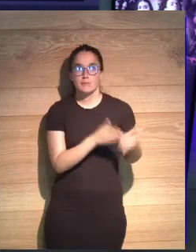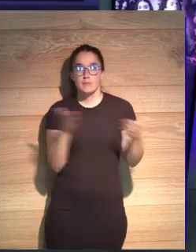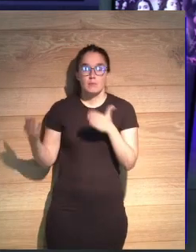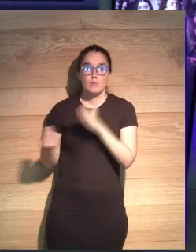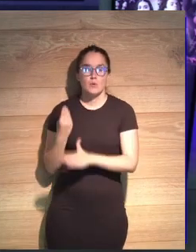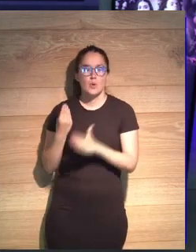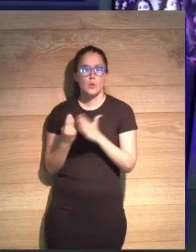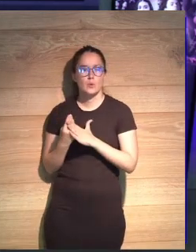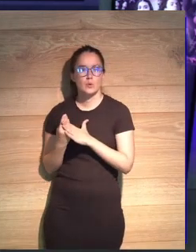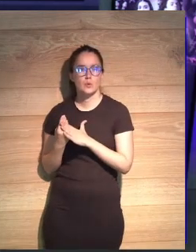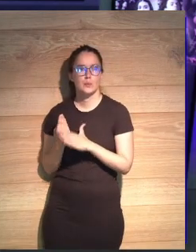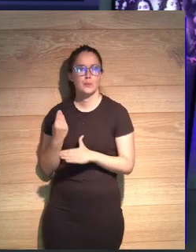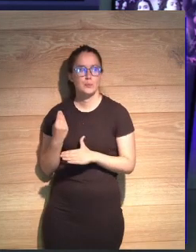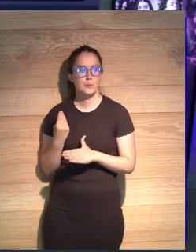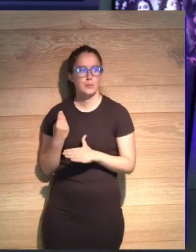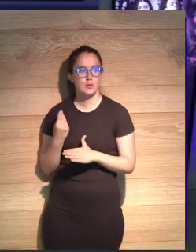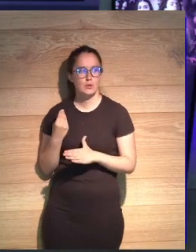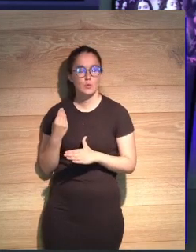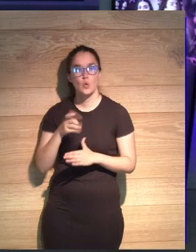stimulation.